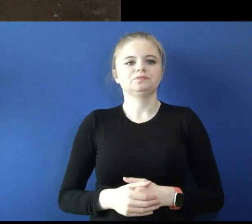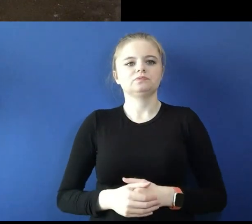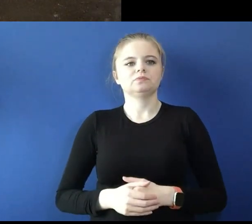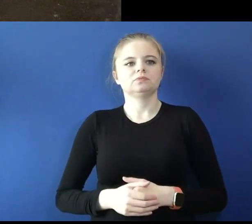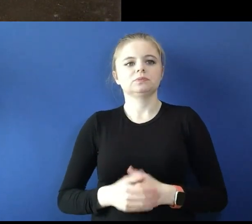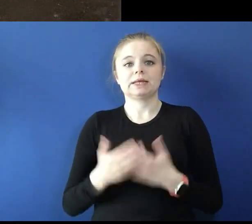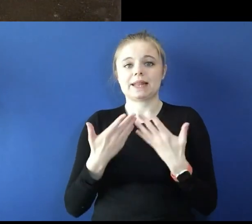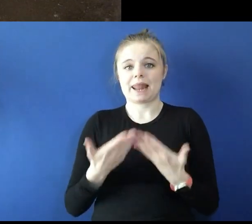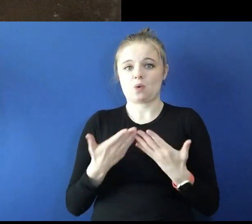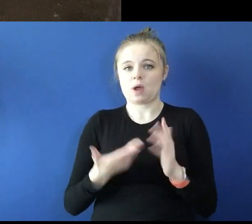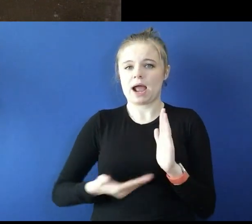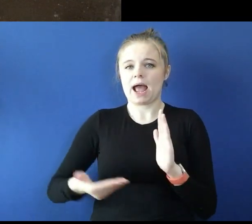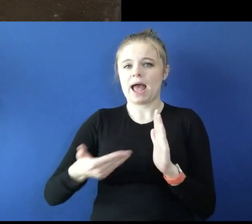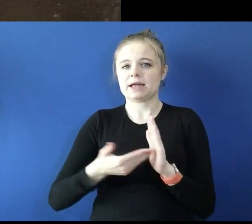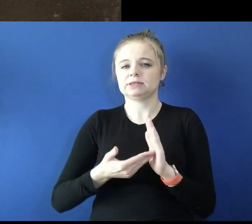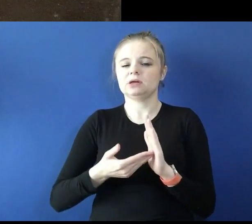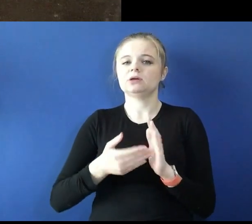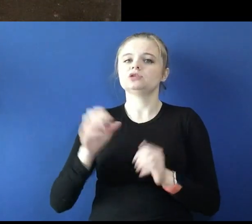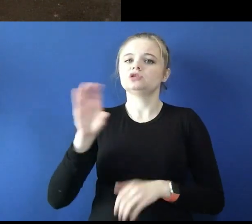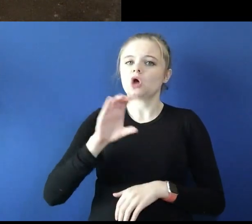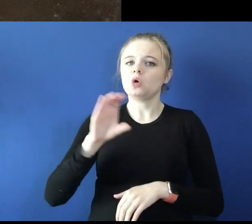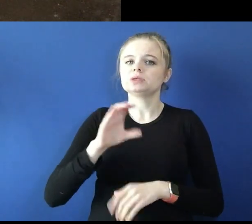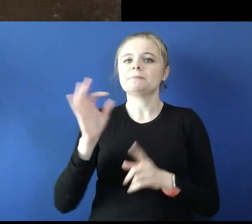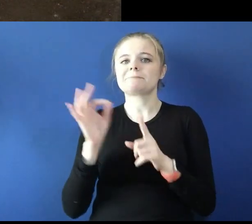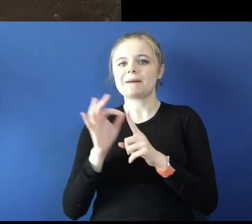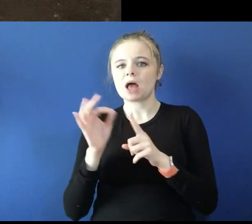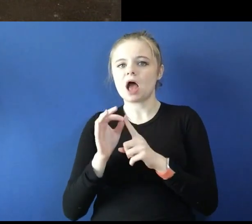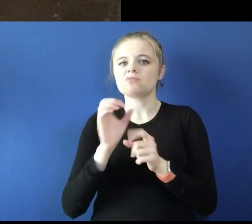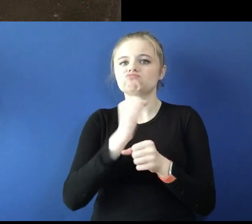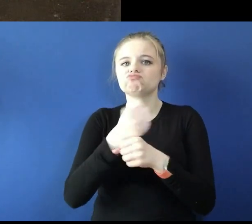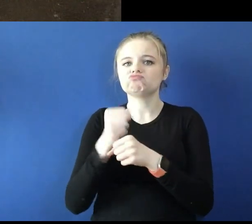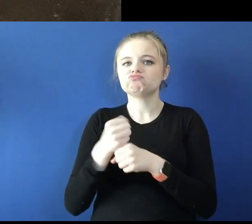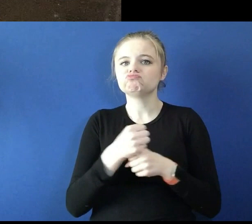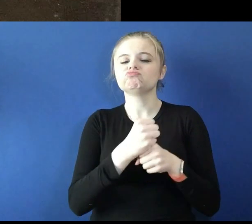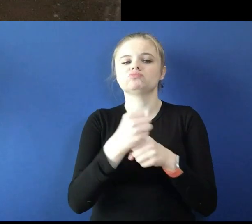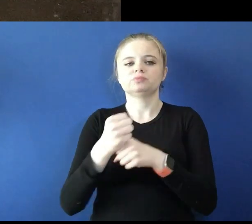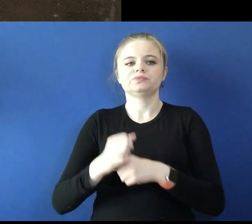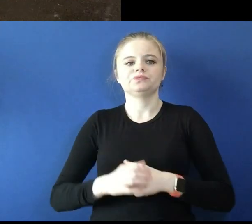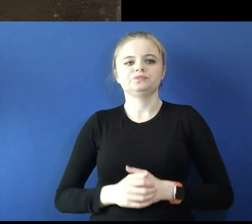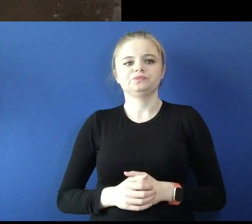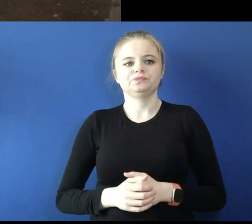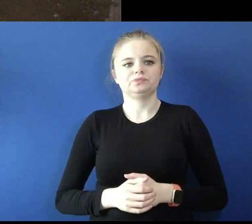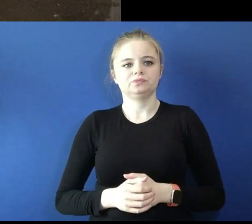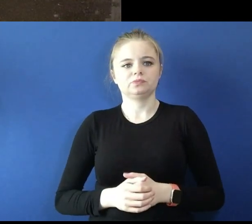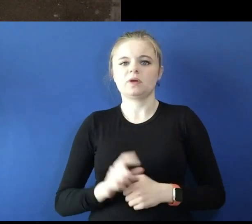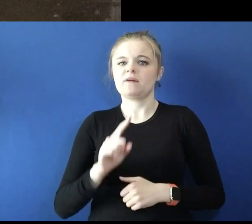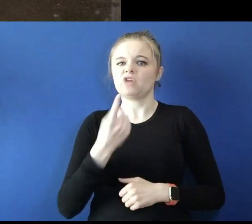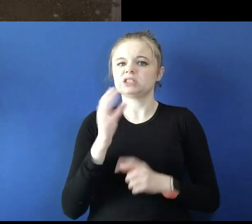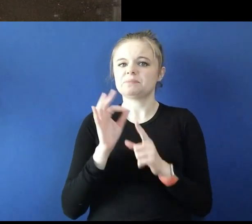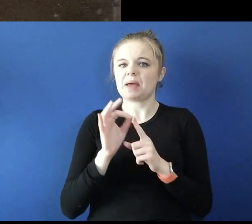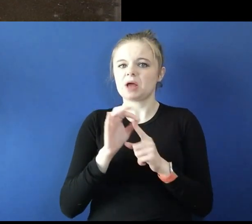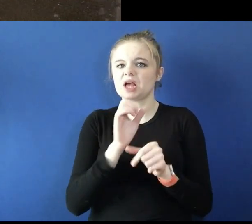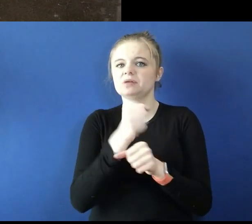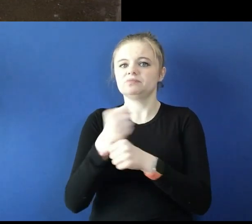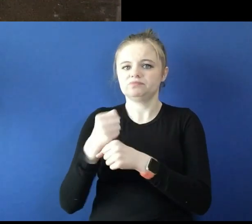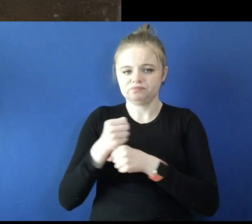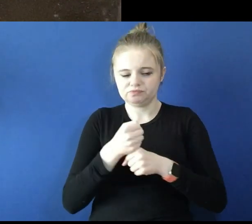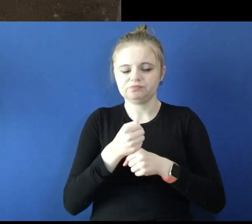I'm now going to season my mixture in the pan. A bit of pepper.